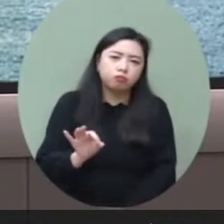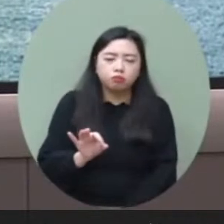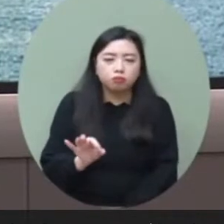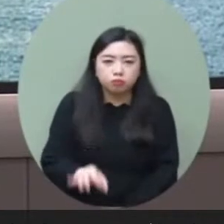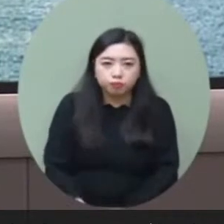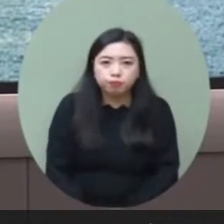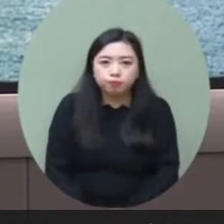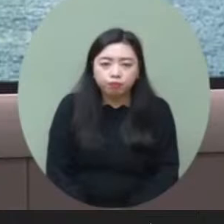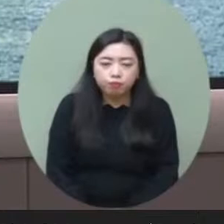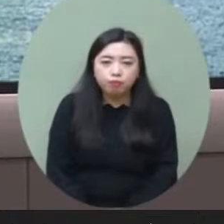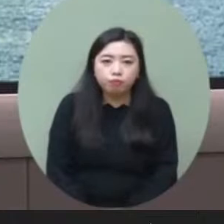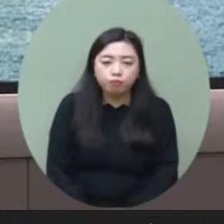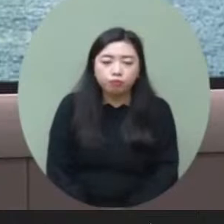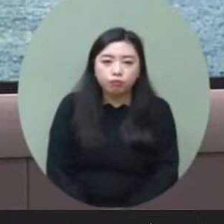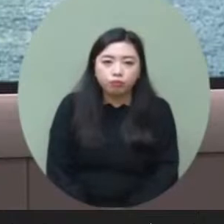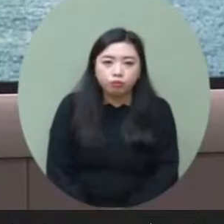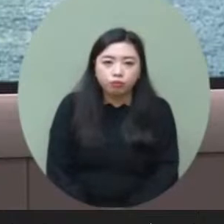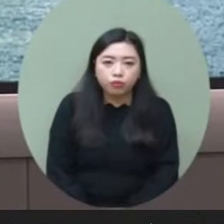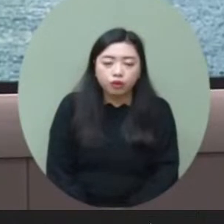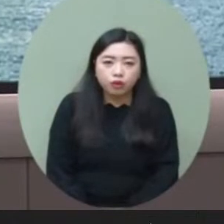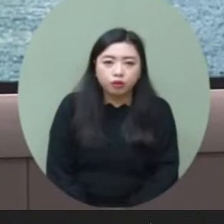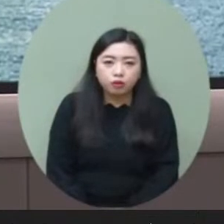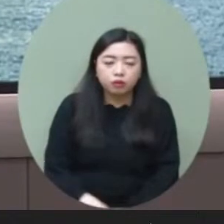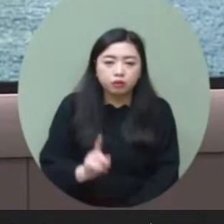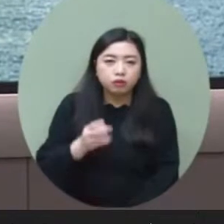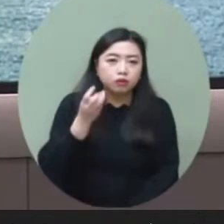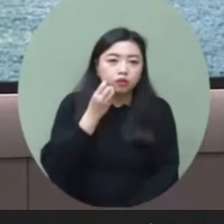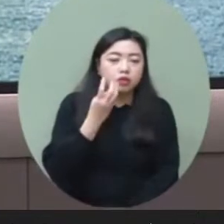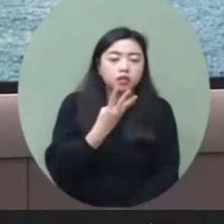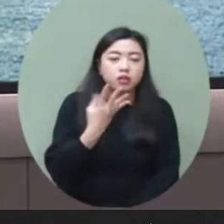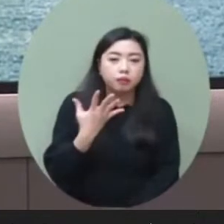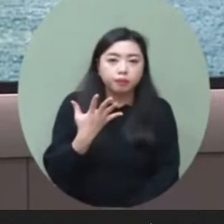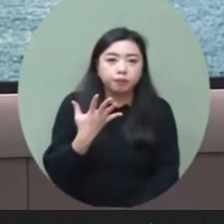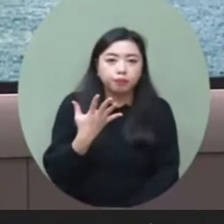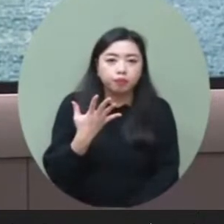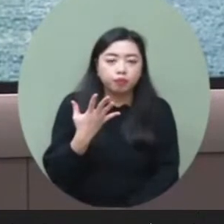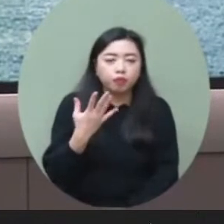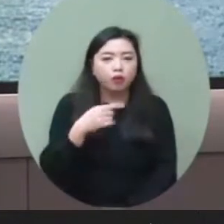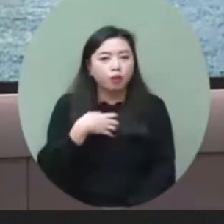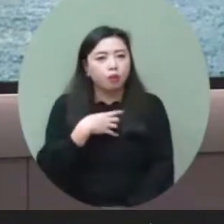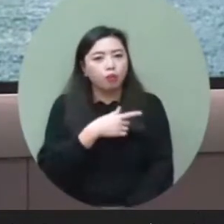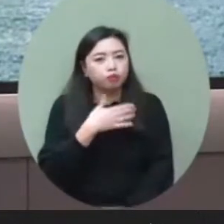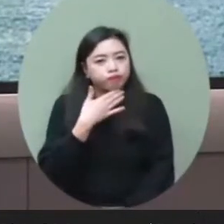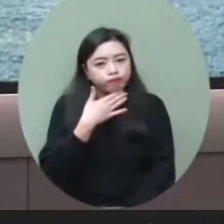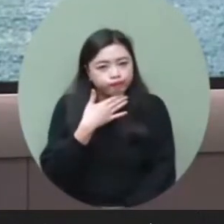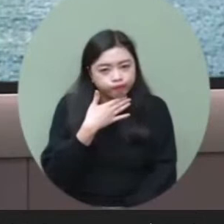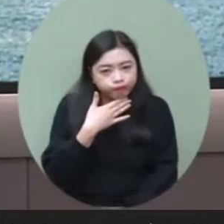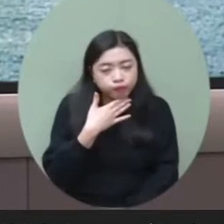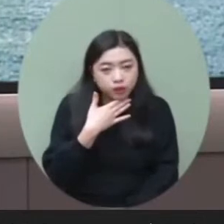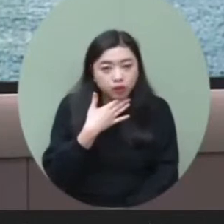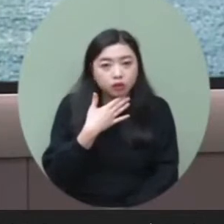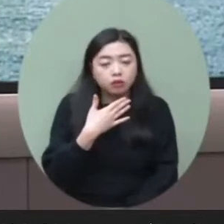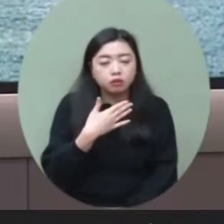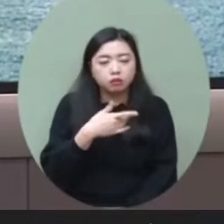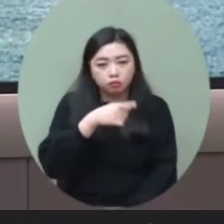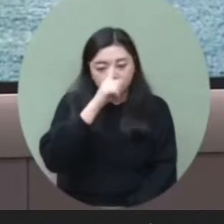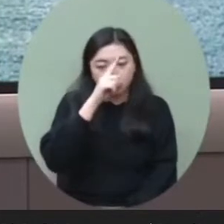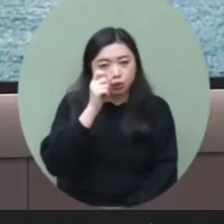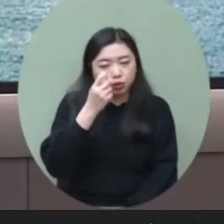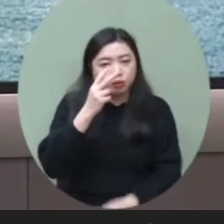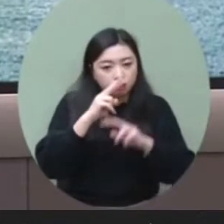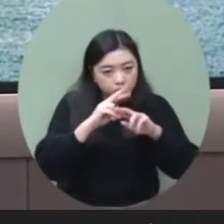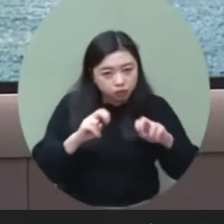the majority of those patients, we did not find any vaccination records. For the 45-year-old patient,